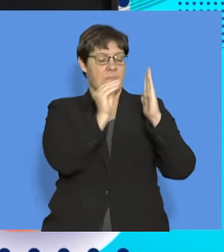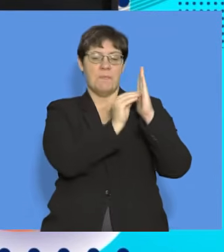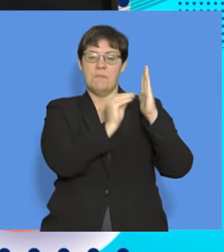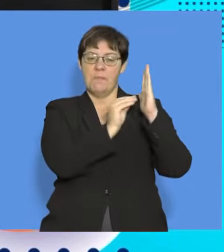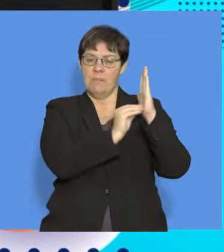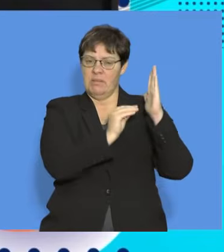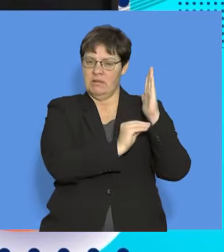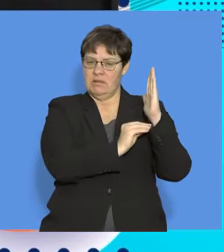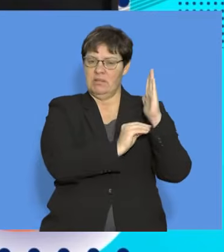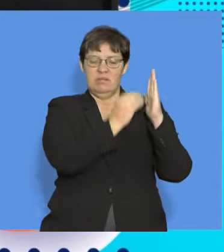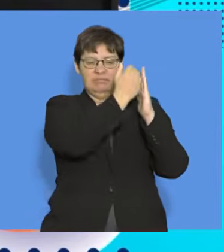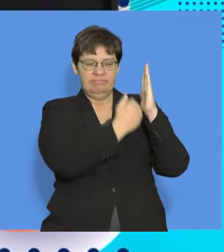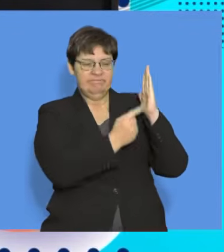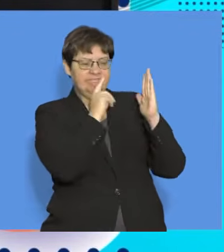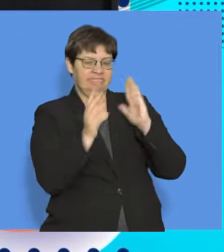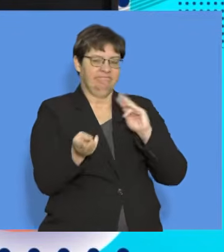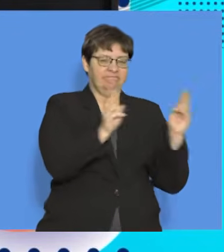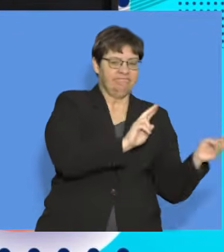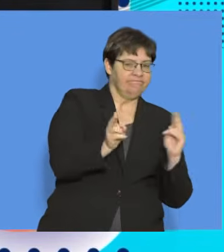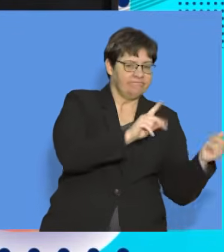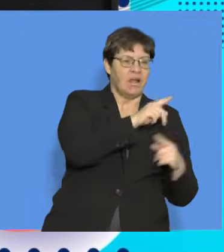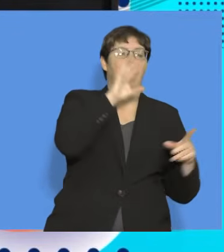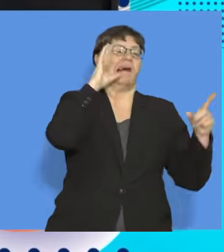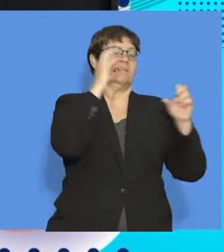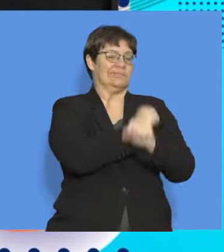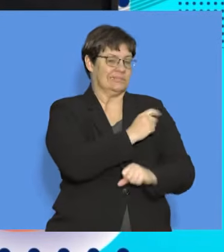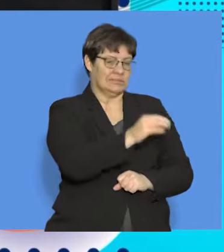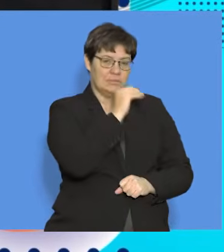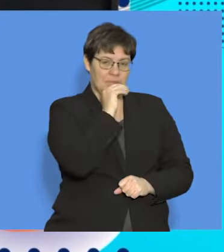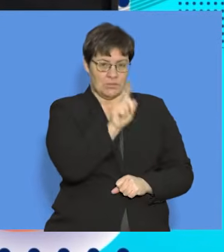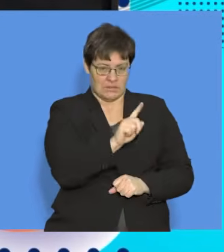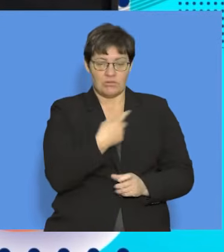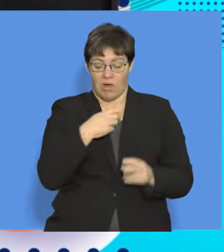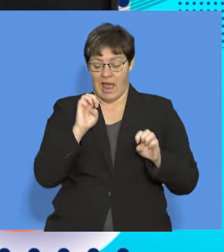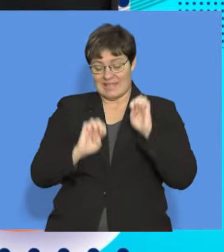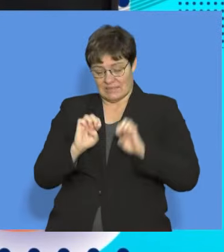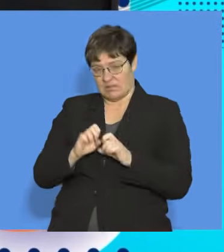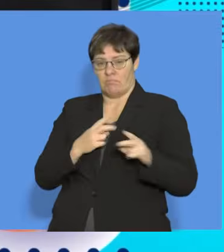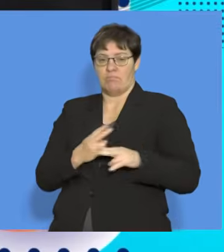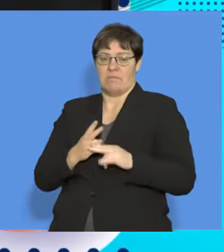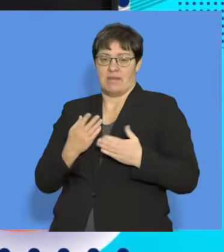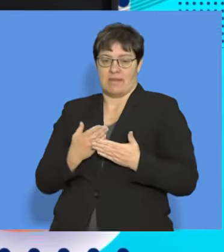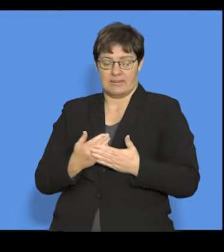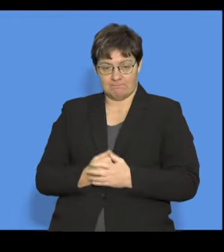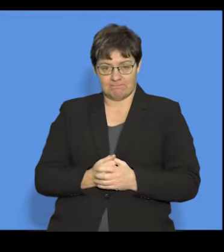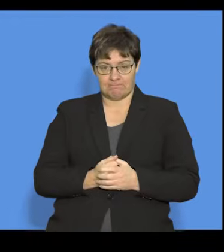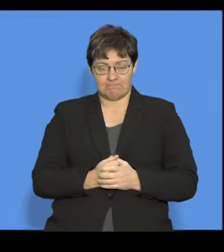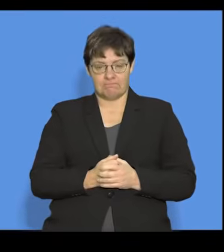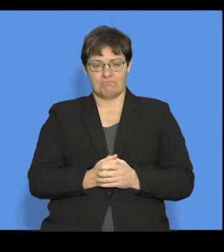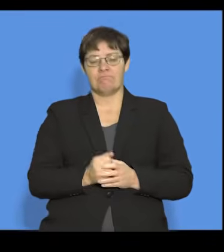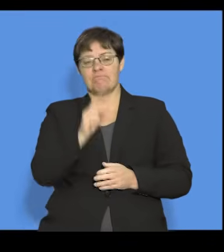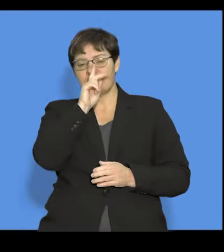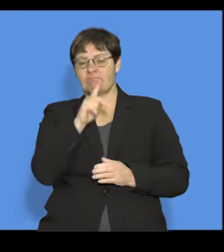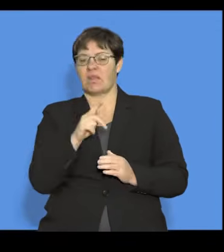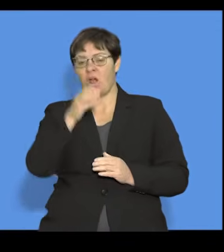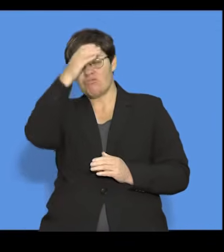terms and have a list so that you can refer to them whenever you need to in preparation of an assessment. So let's get straight into the core concepts of